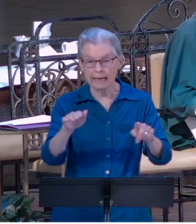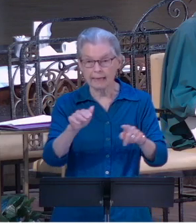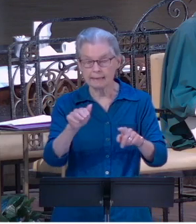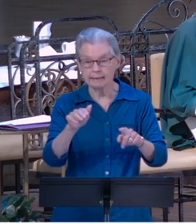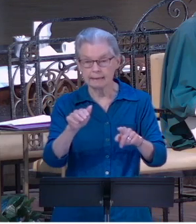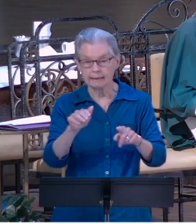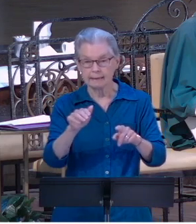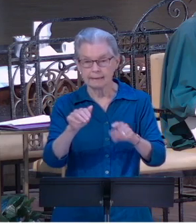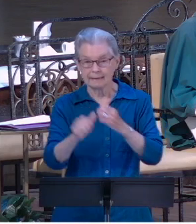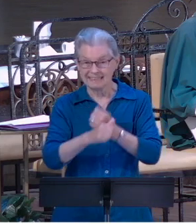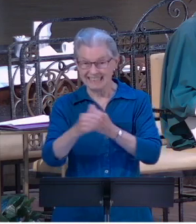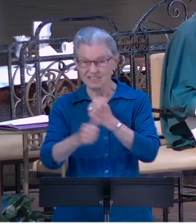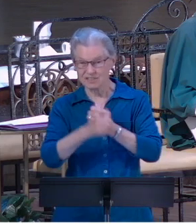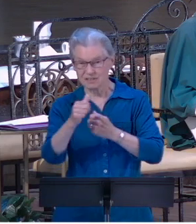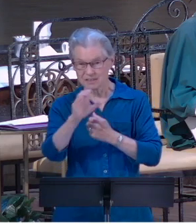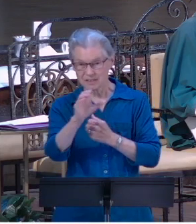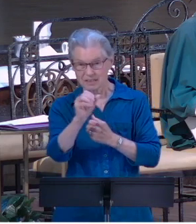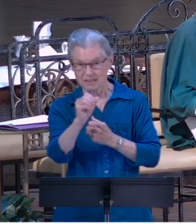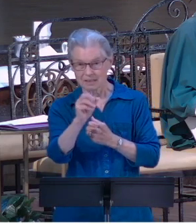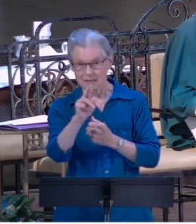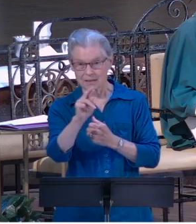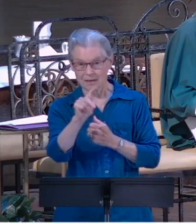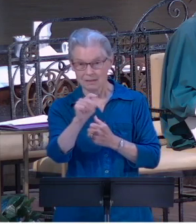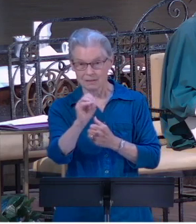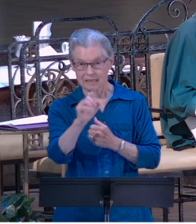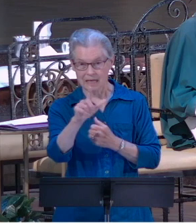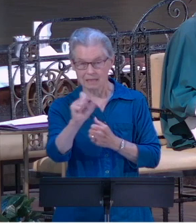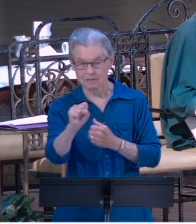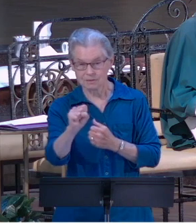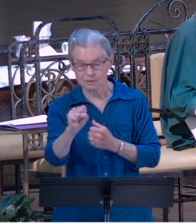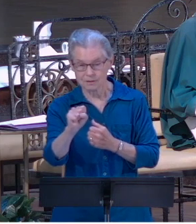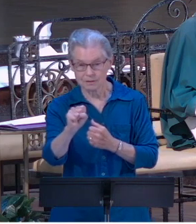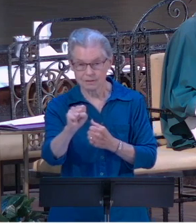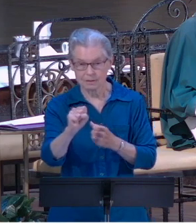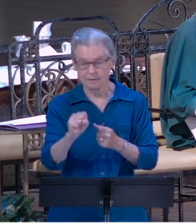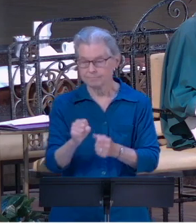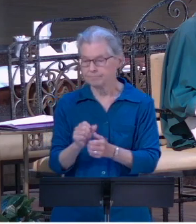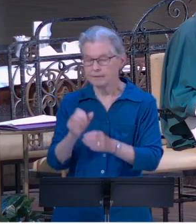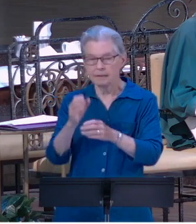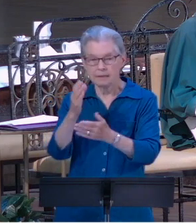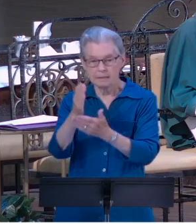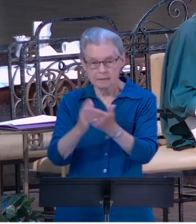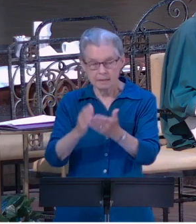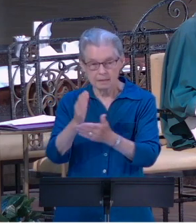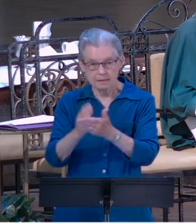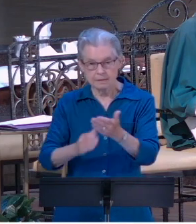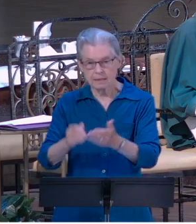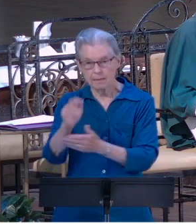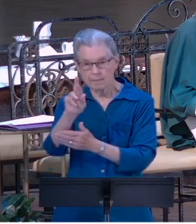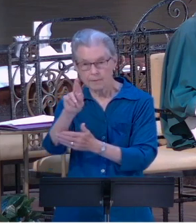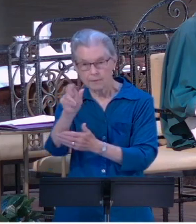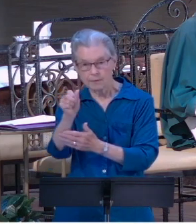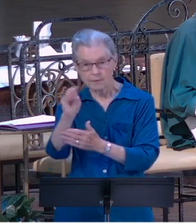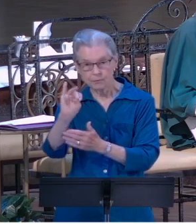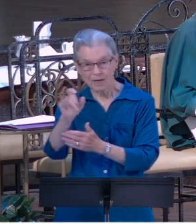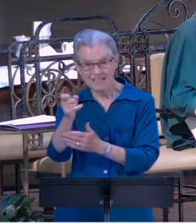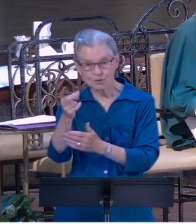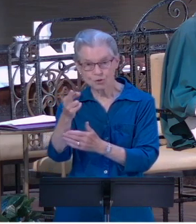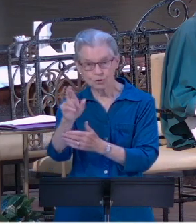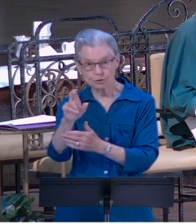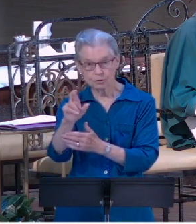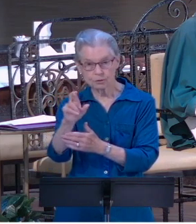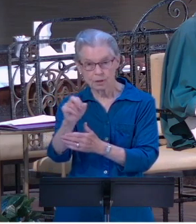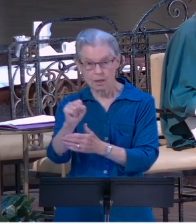Fearing horrific violence from those cartels, ranchers are understandably worried, and